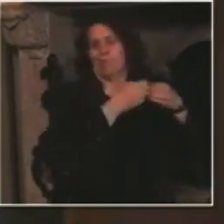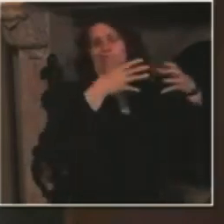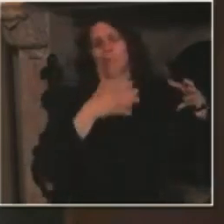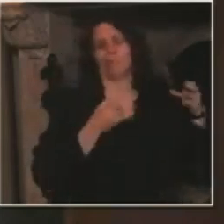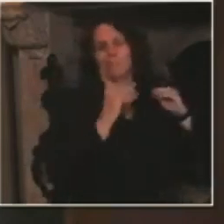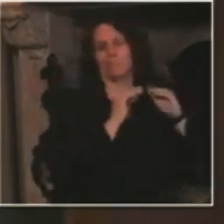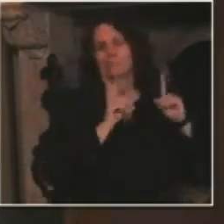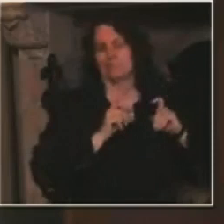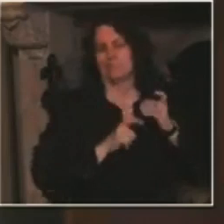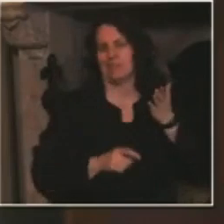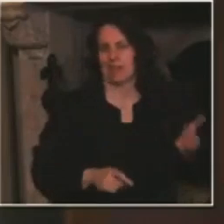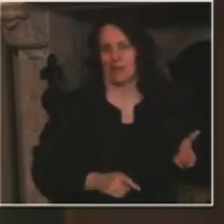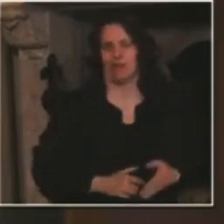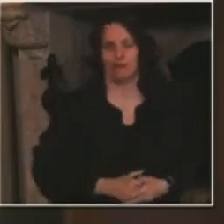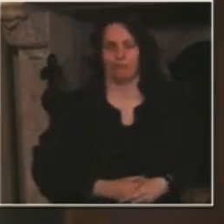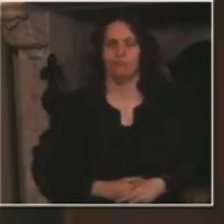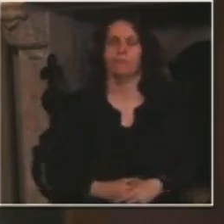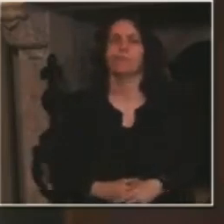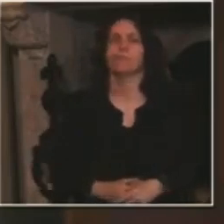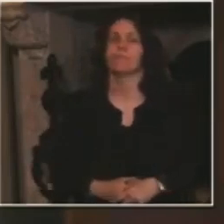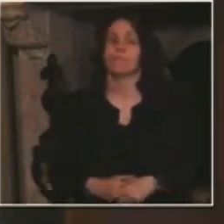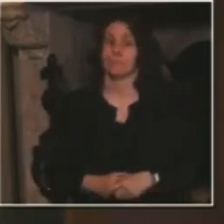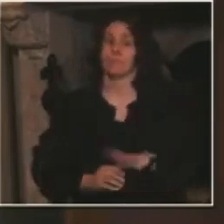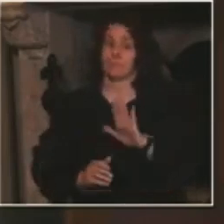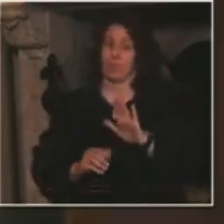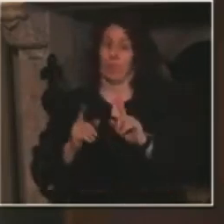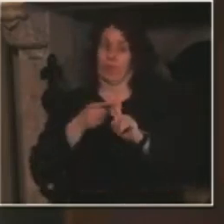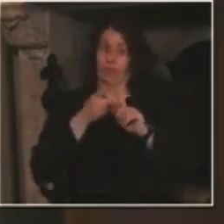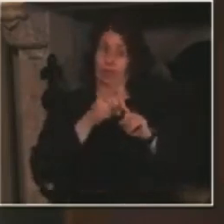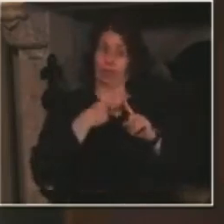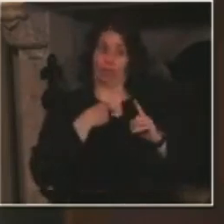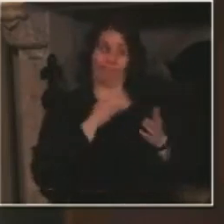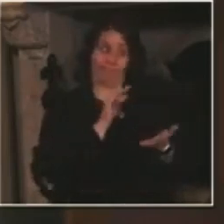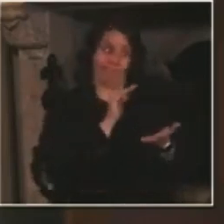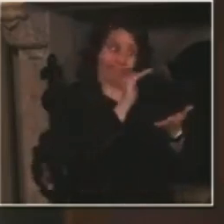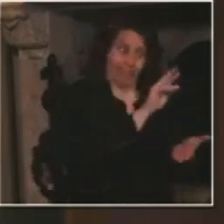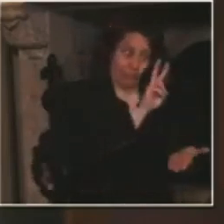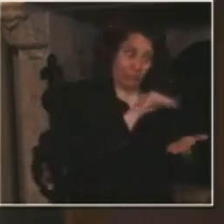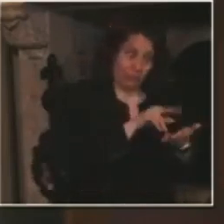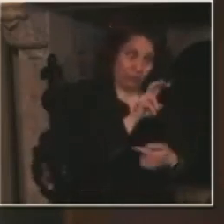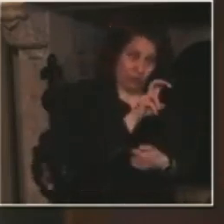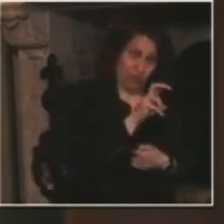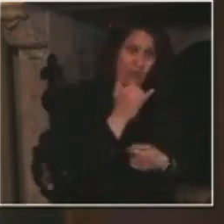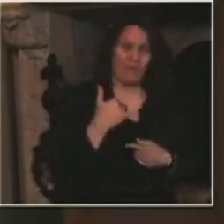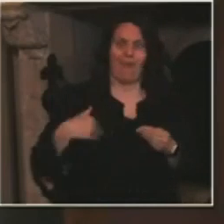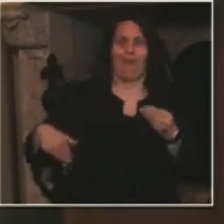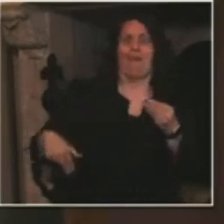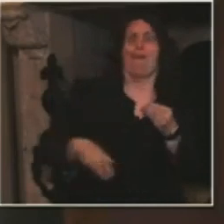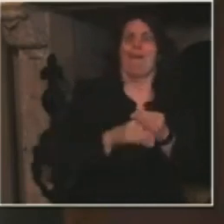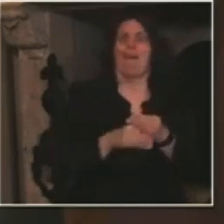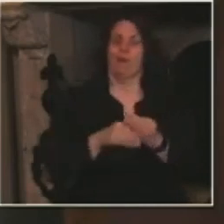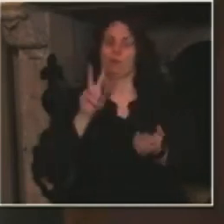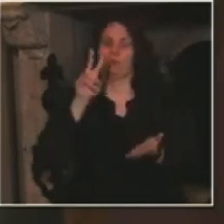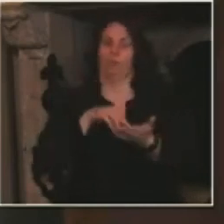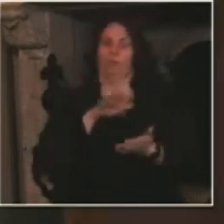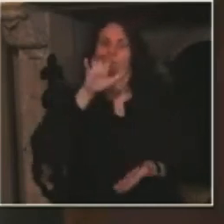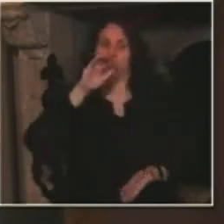the 2,500 additional tests to surge tests on a weekly basis into